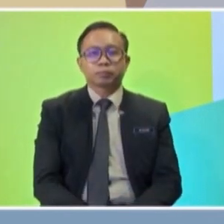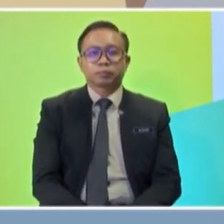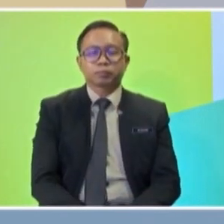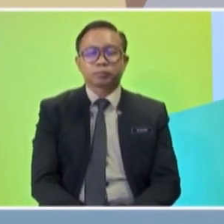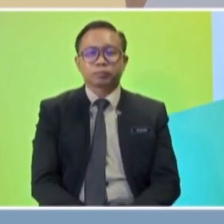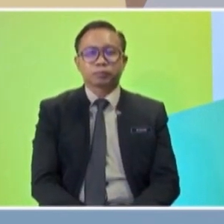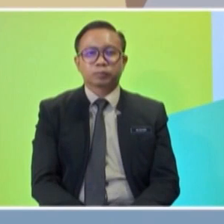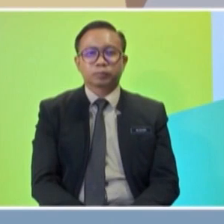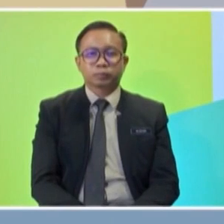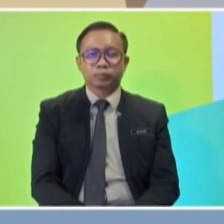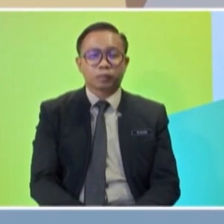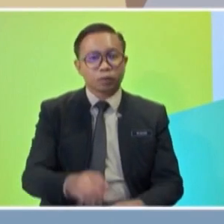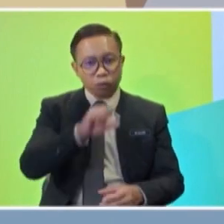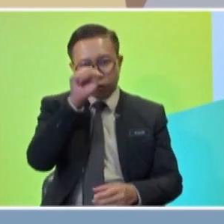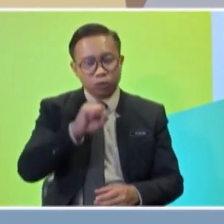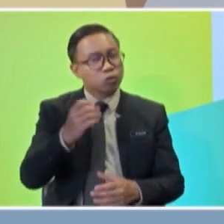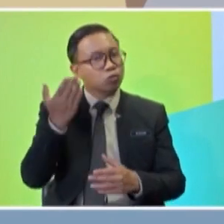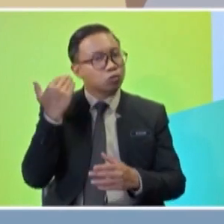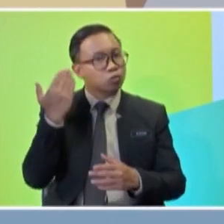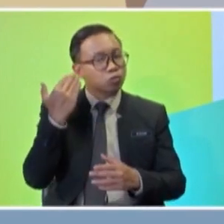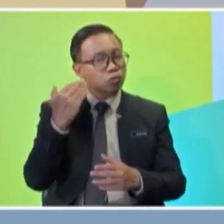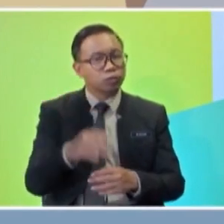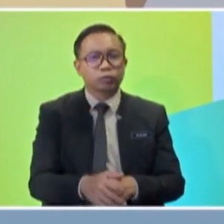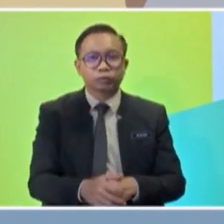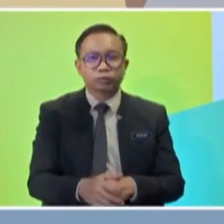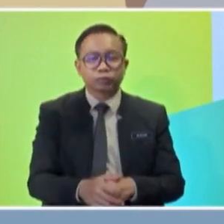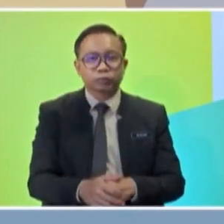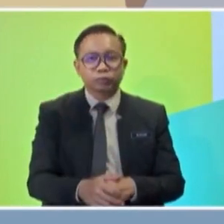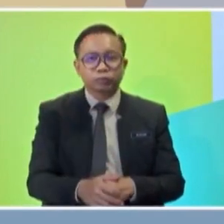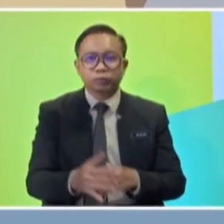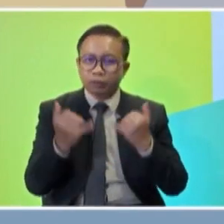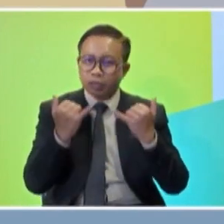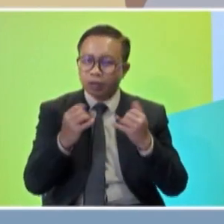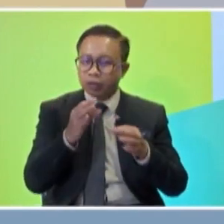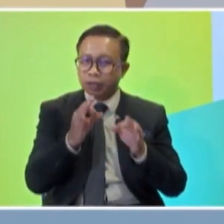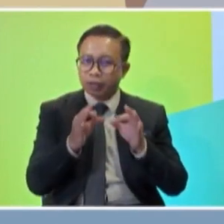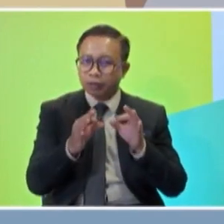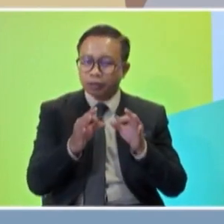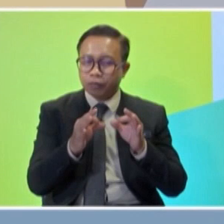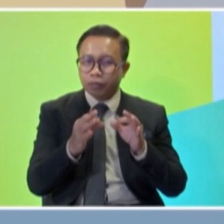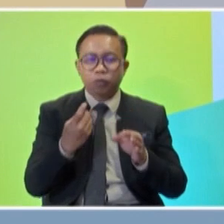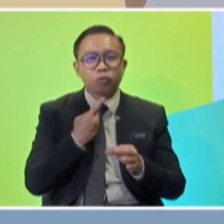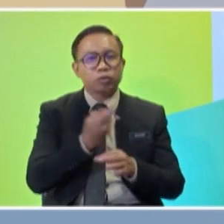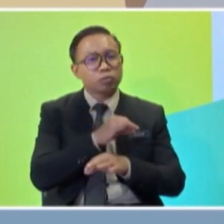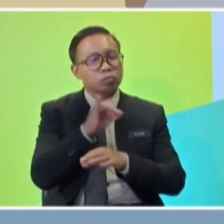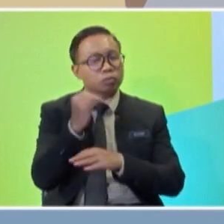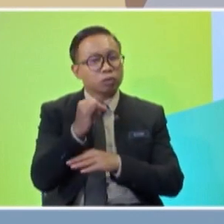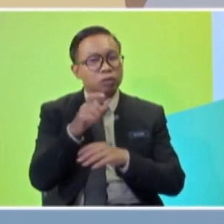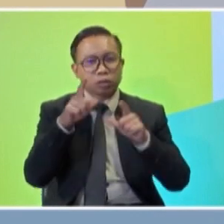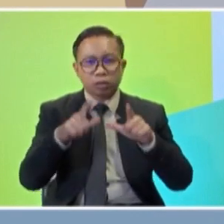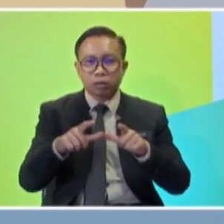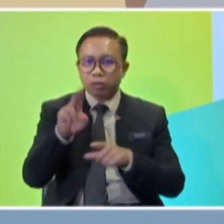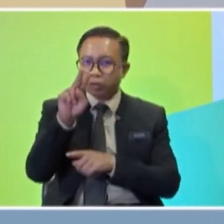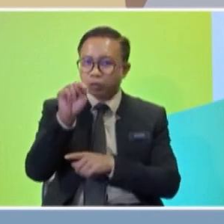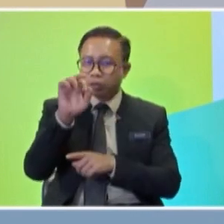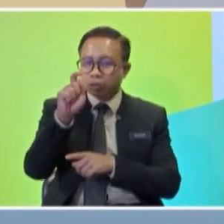the question earlier that you gave, we were talking about liters. Yes. And what if we answer but we don't put the unit, sir? Like what